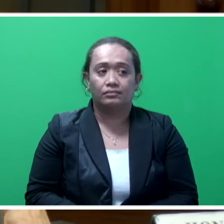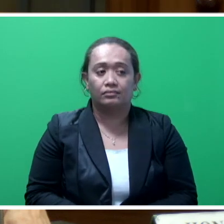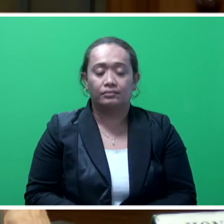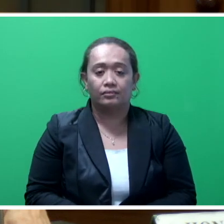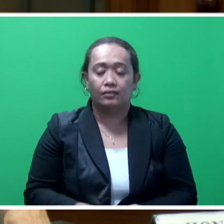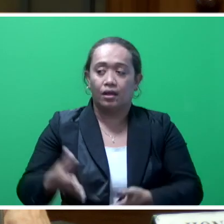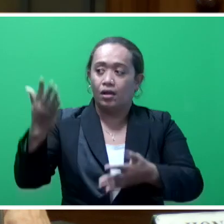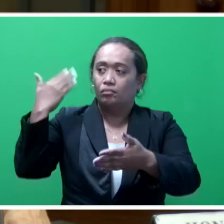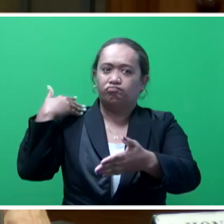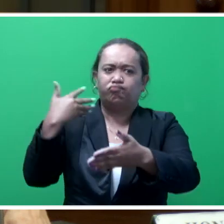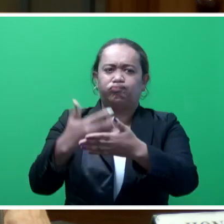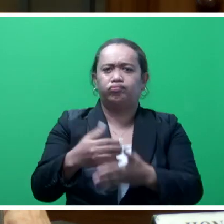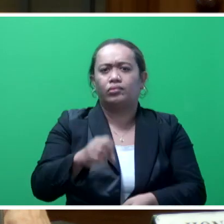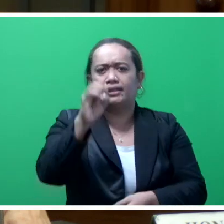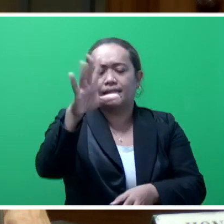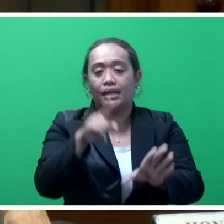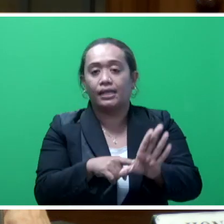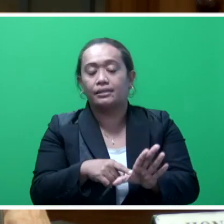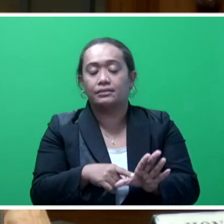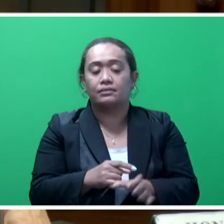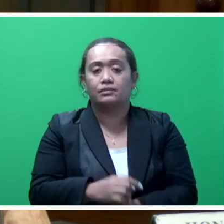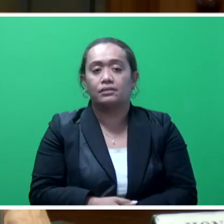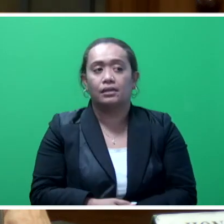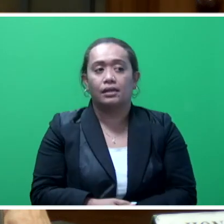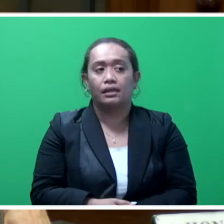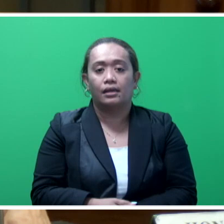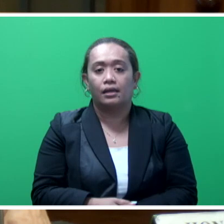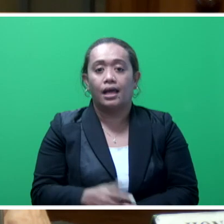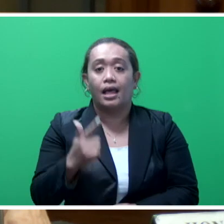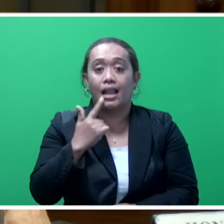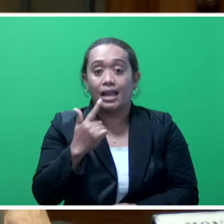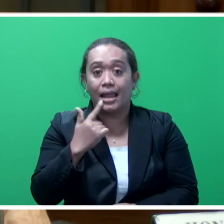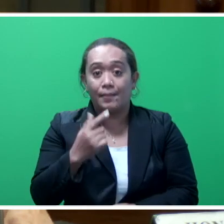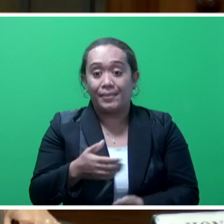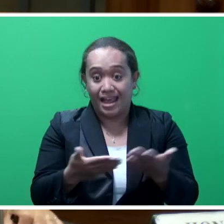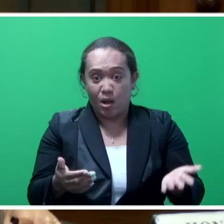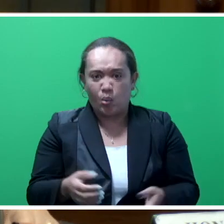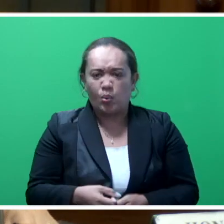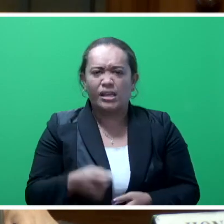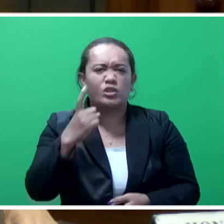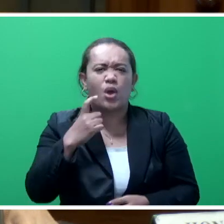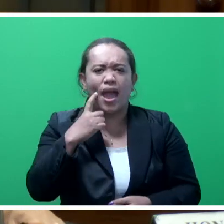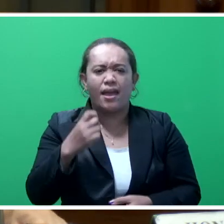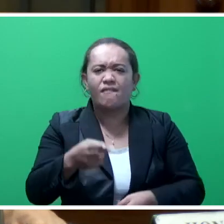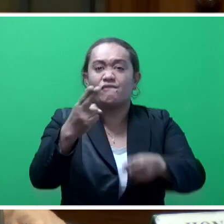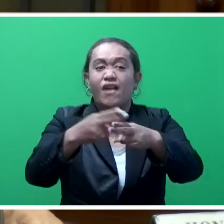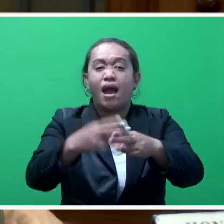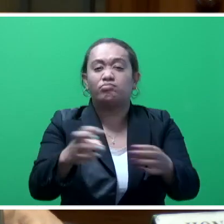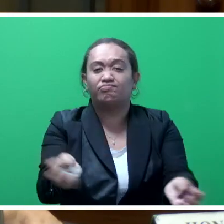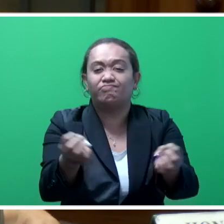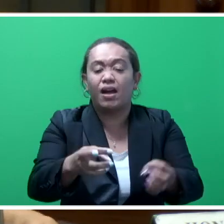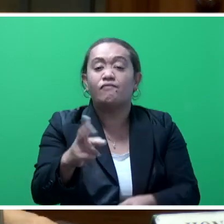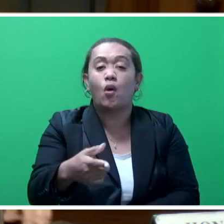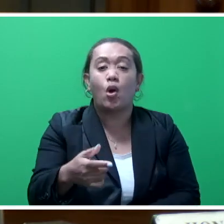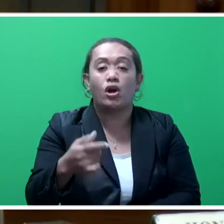decade, we have substantially increased lamb production, sheep farming in Fiji,